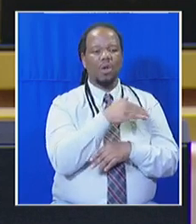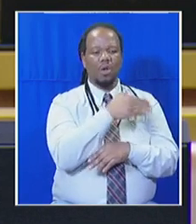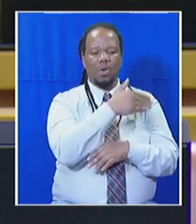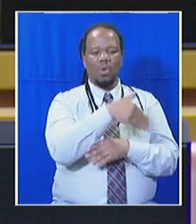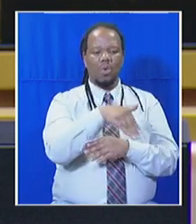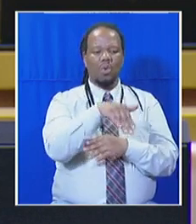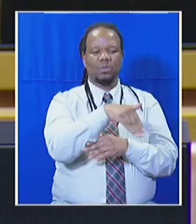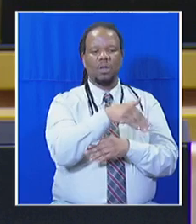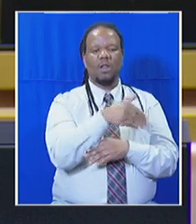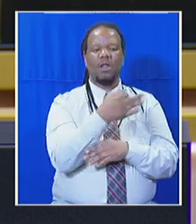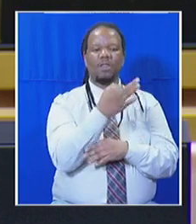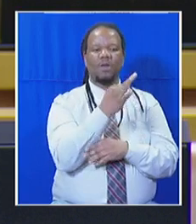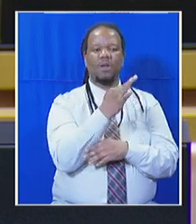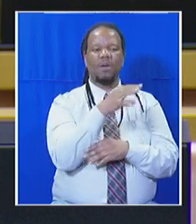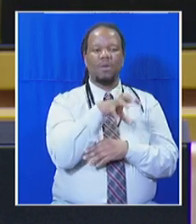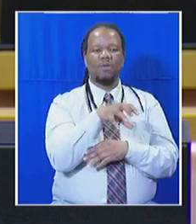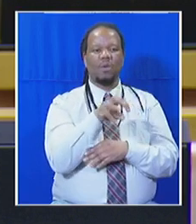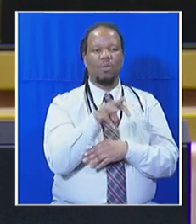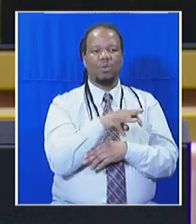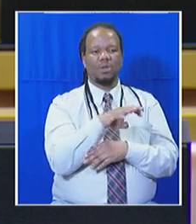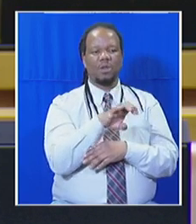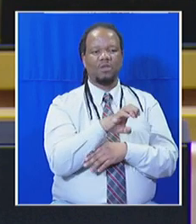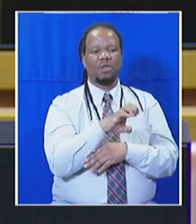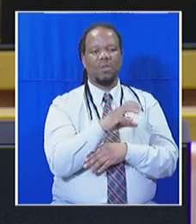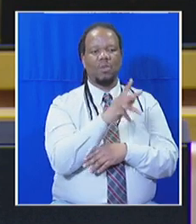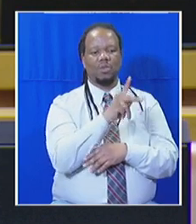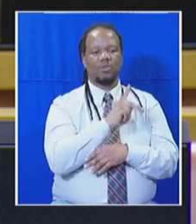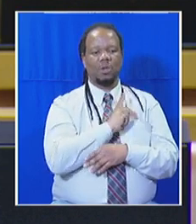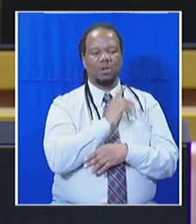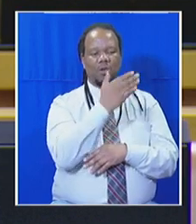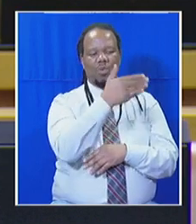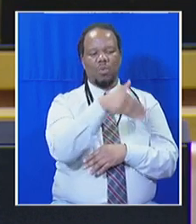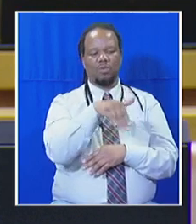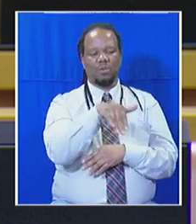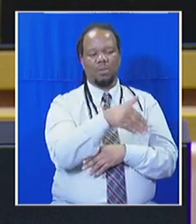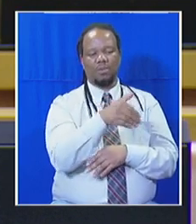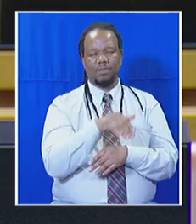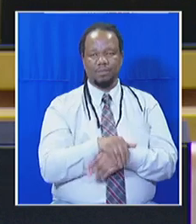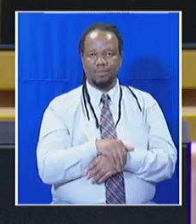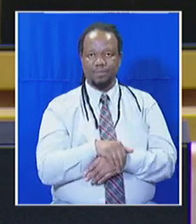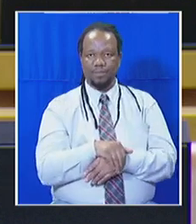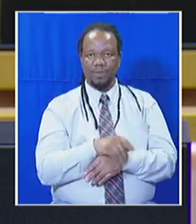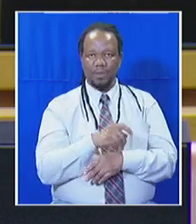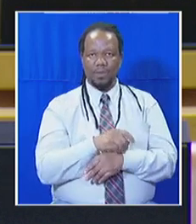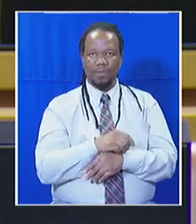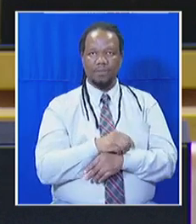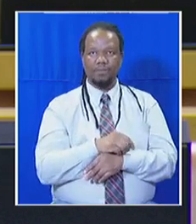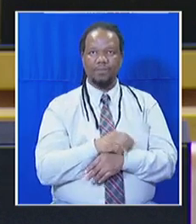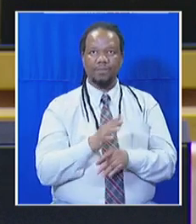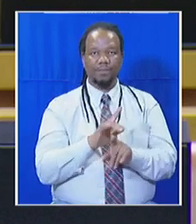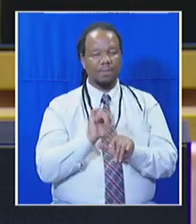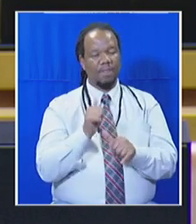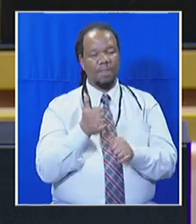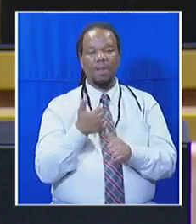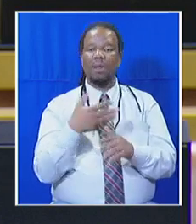3 provinces, the Western Cape, Eastern Cape, and KwaZulu-Natal. The Adopt a River program as